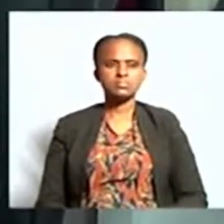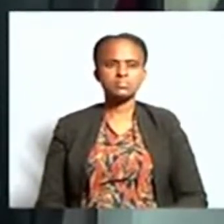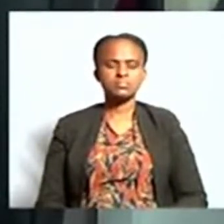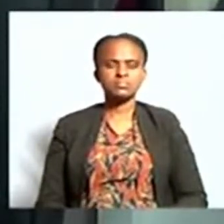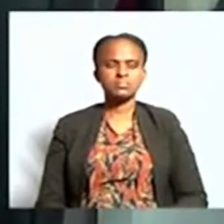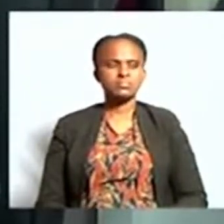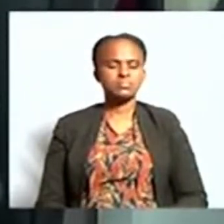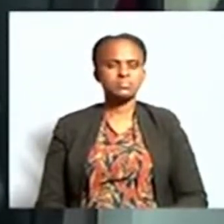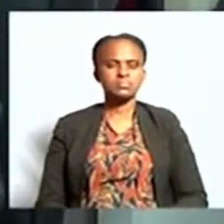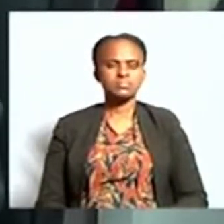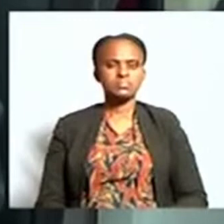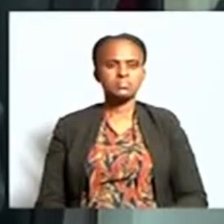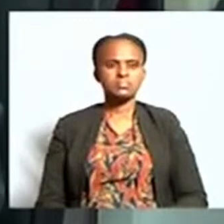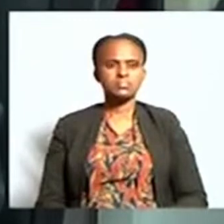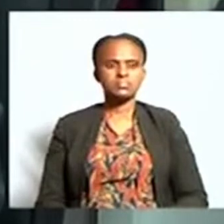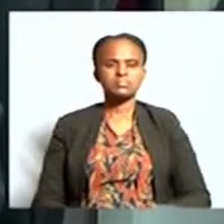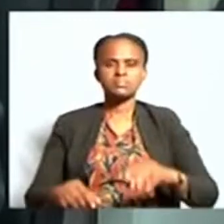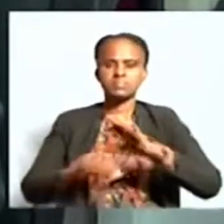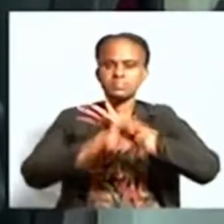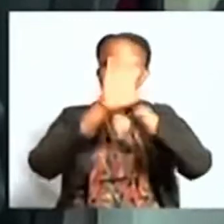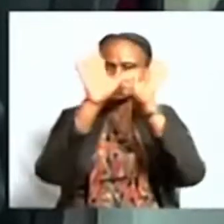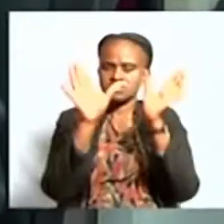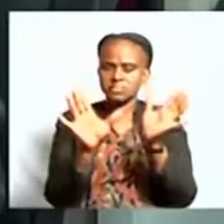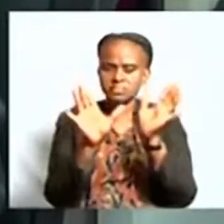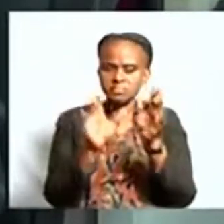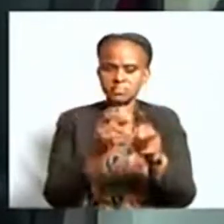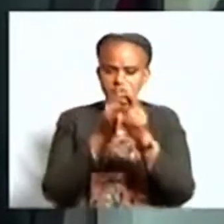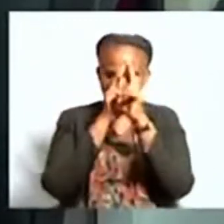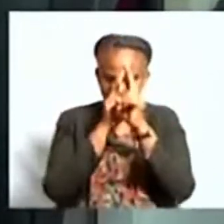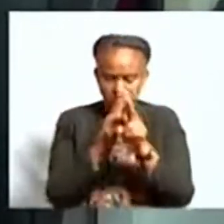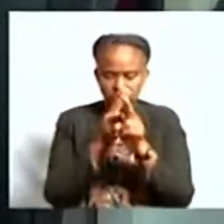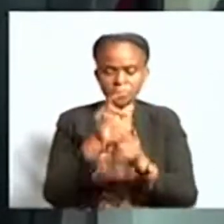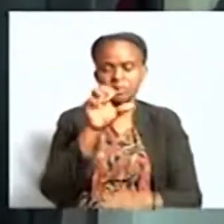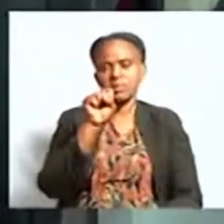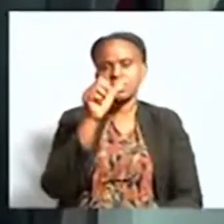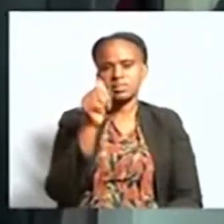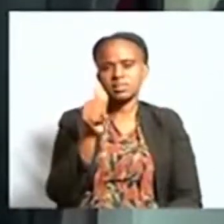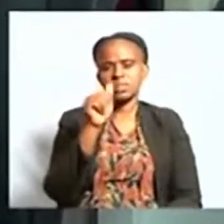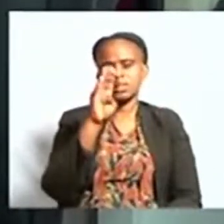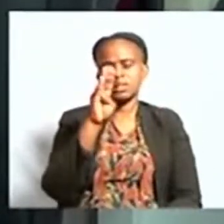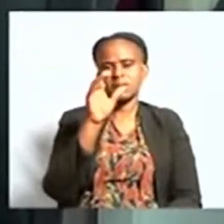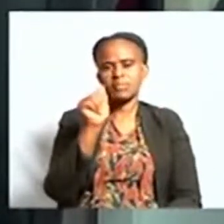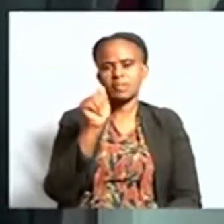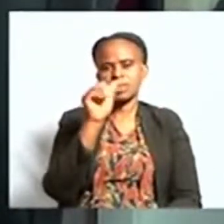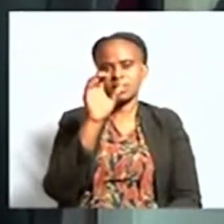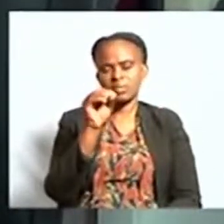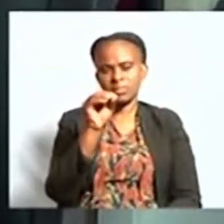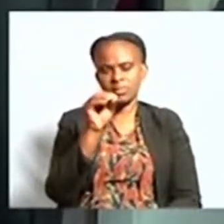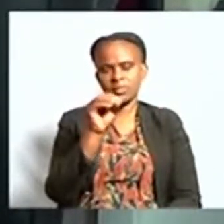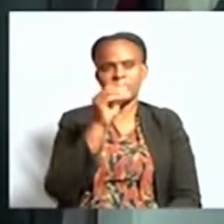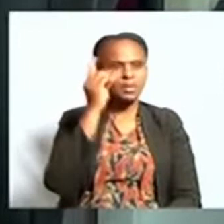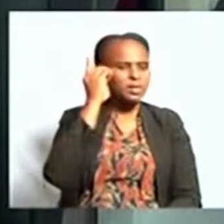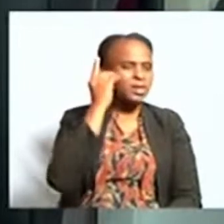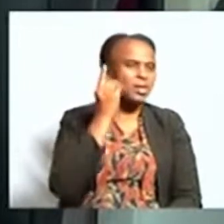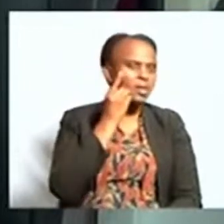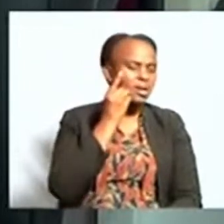Maybe Honorable Sabao clarification, then Honorable Melesiana Piri, Honorable